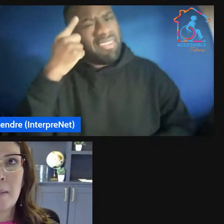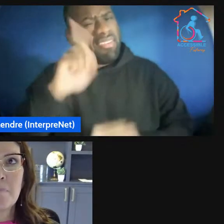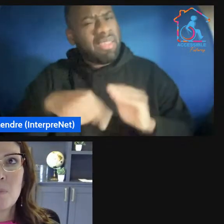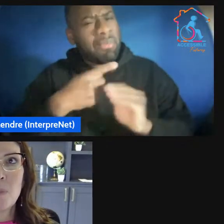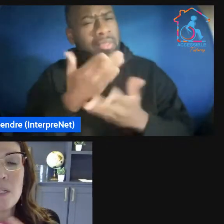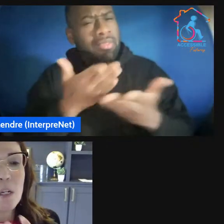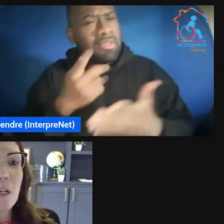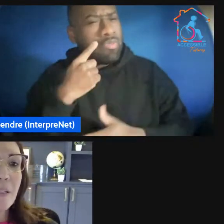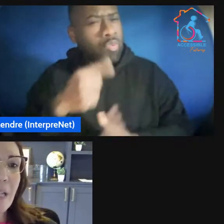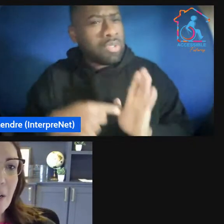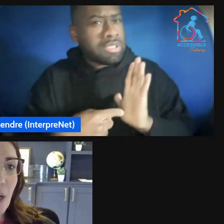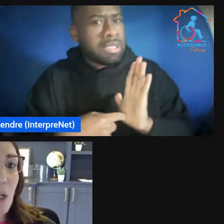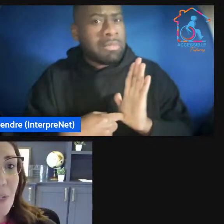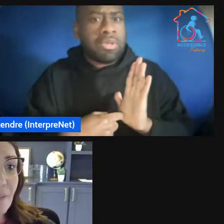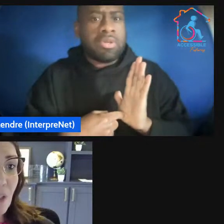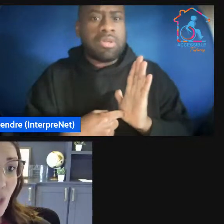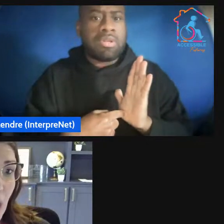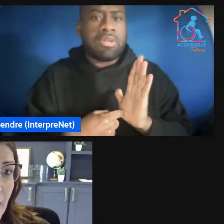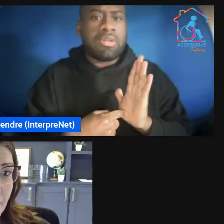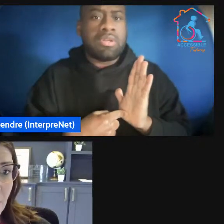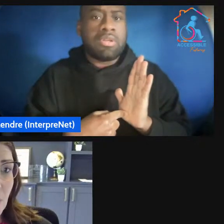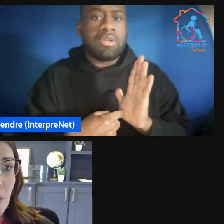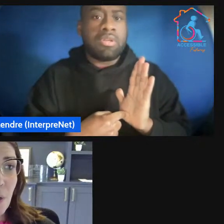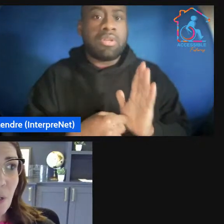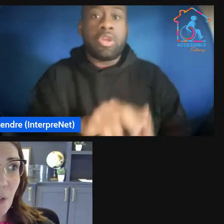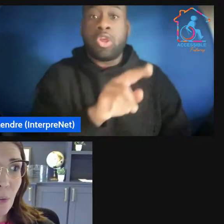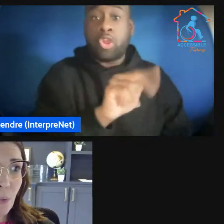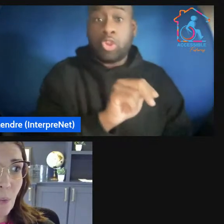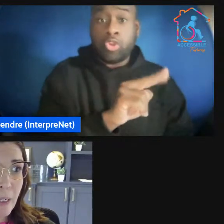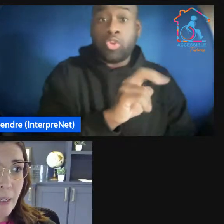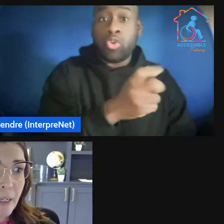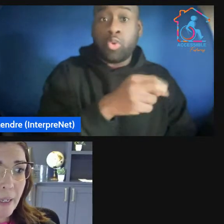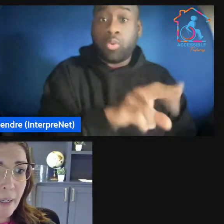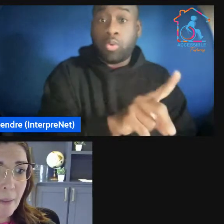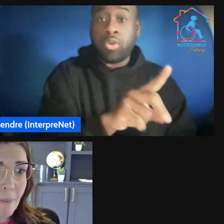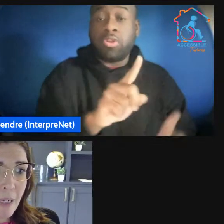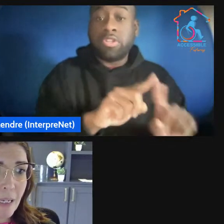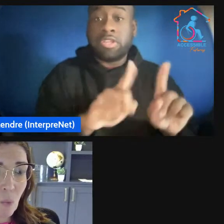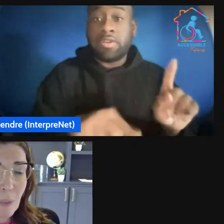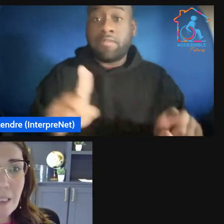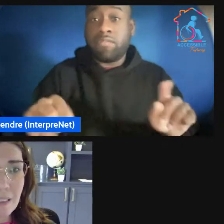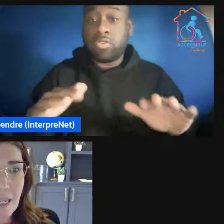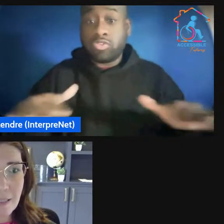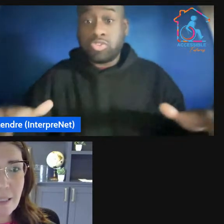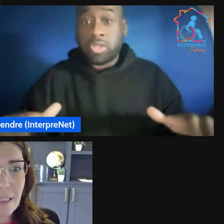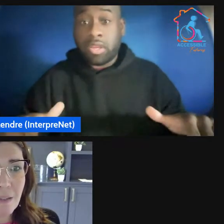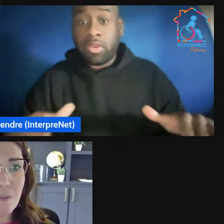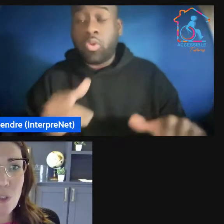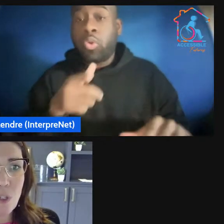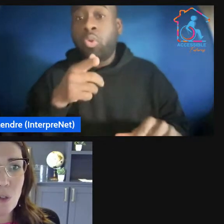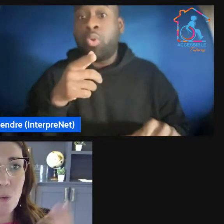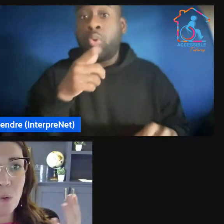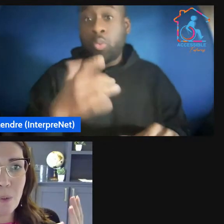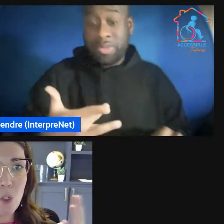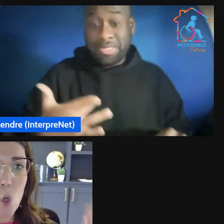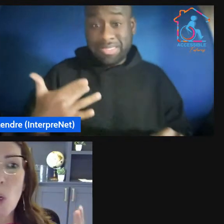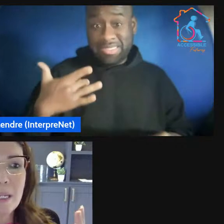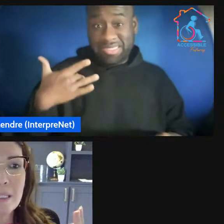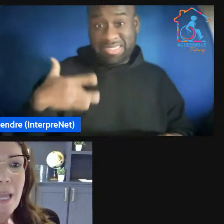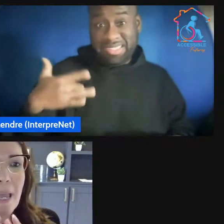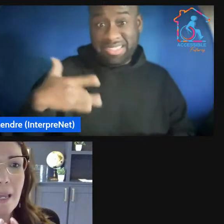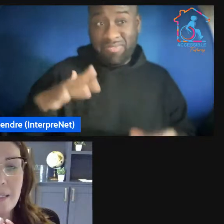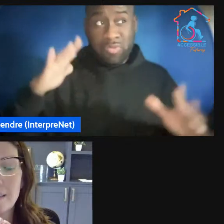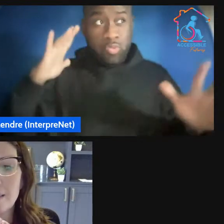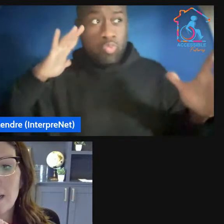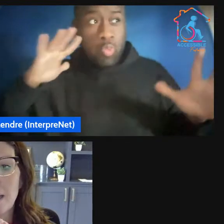like the neurodiverse child who is really sensitive to